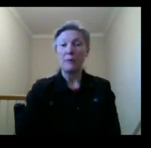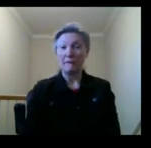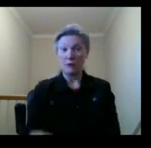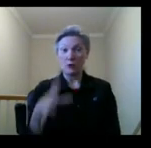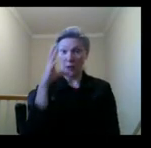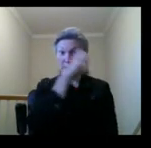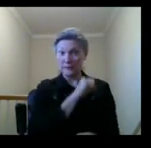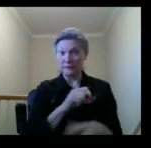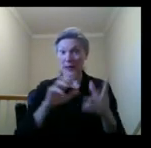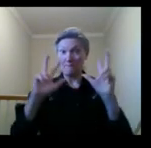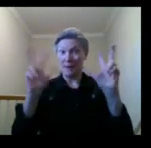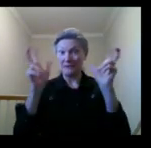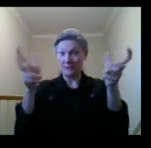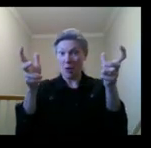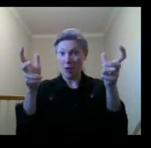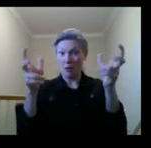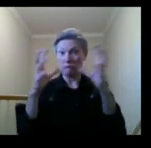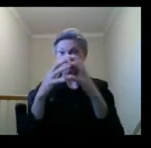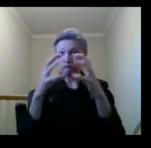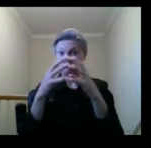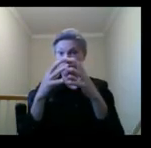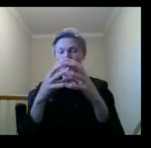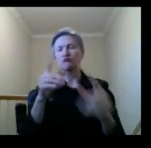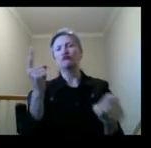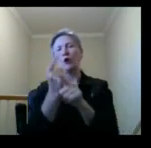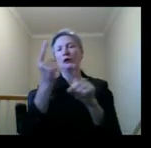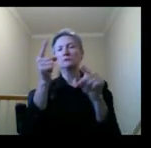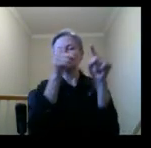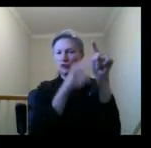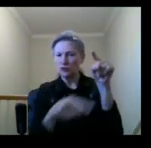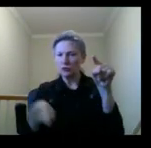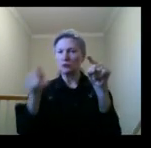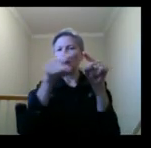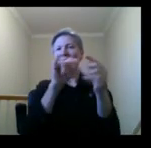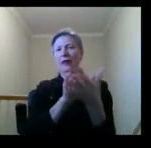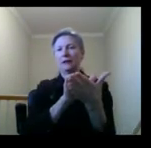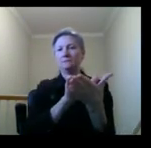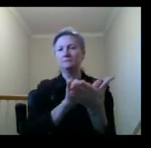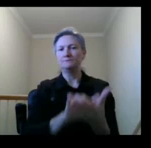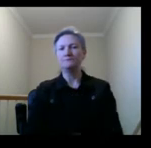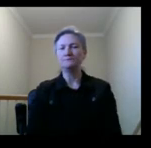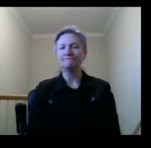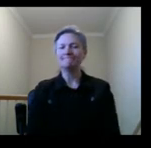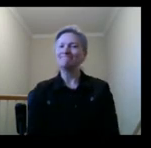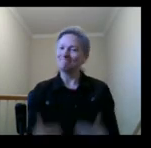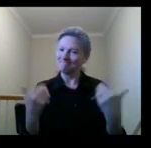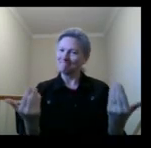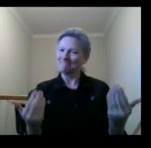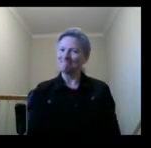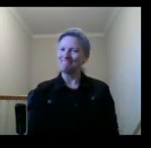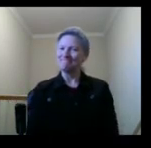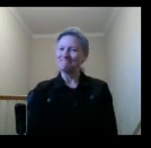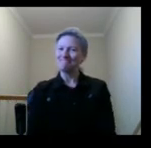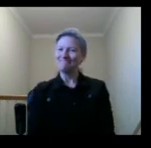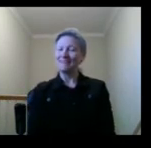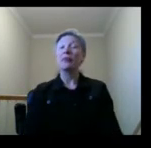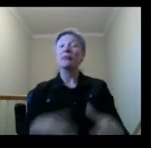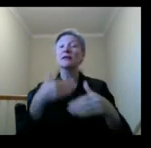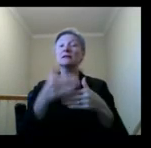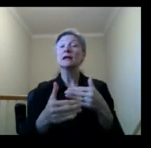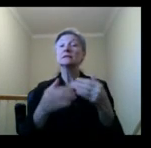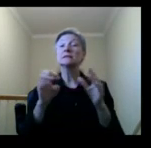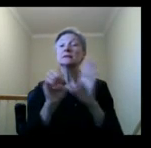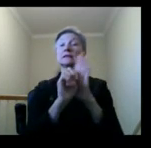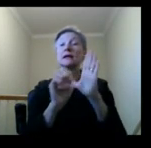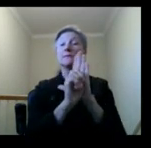a basketball, you're absolutely right. So you can just circle what it is. The next example